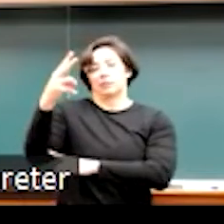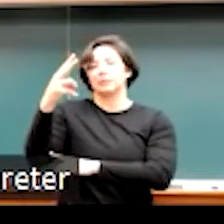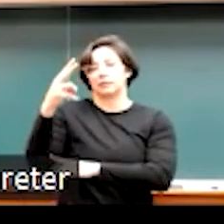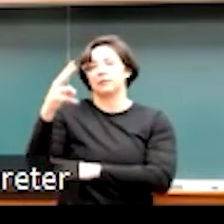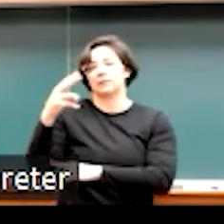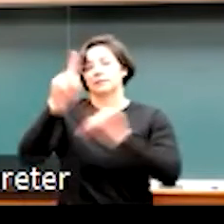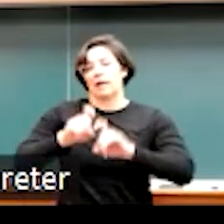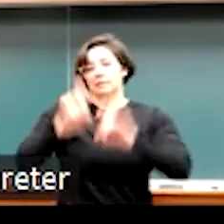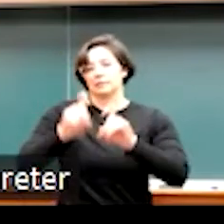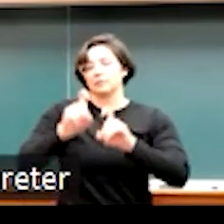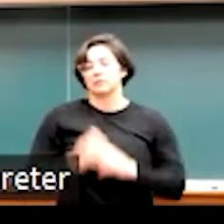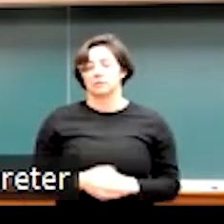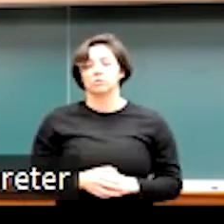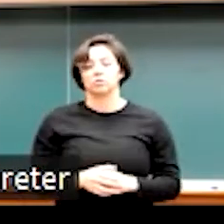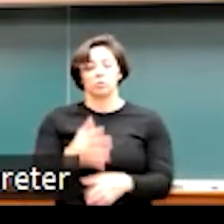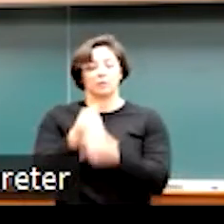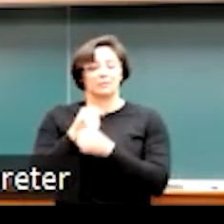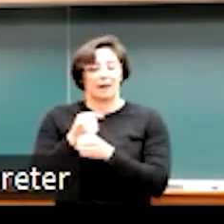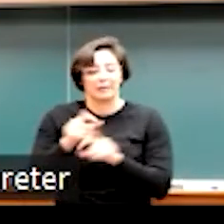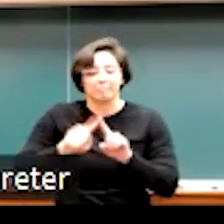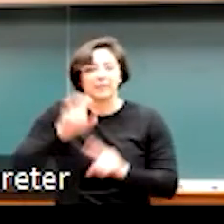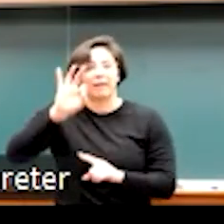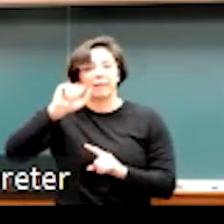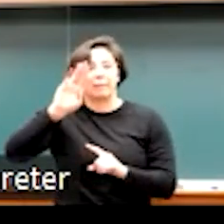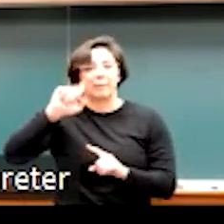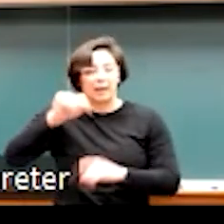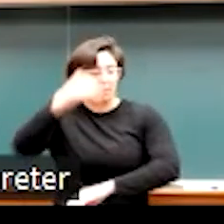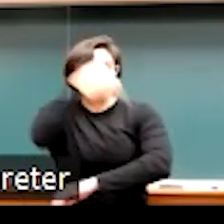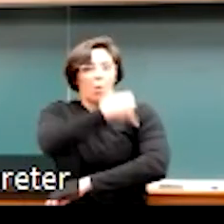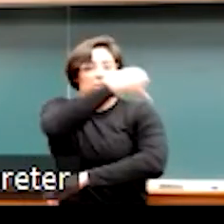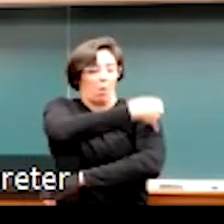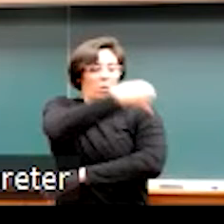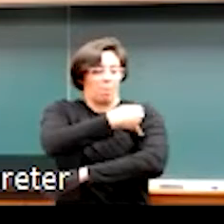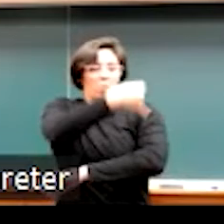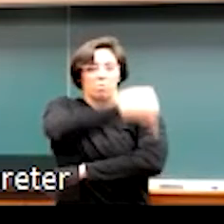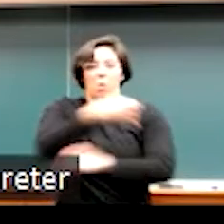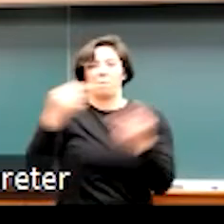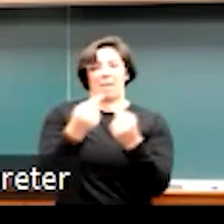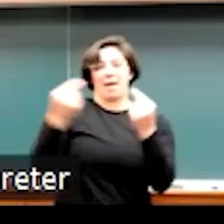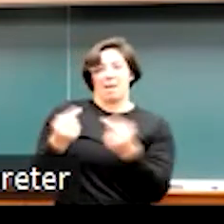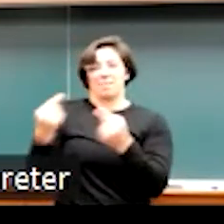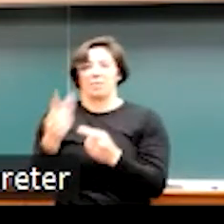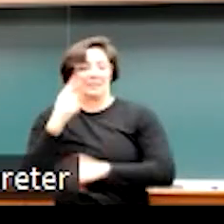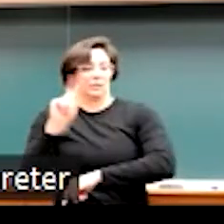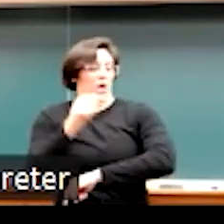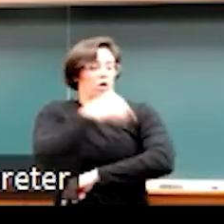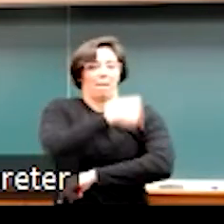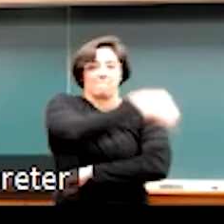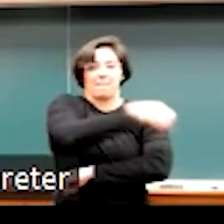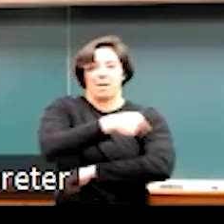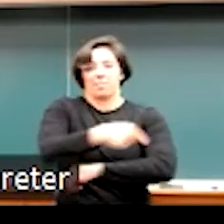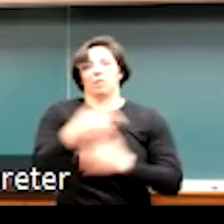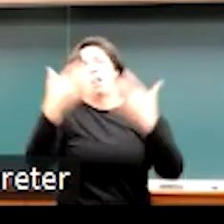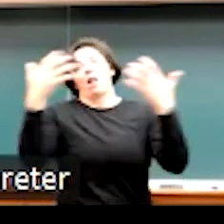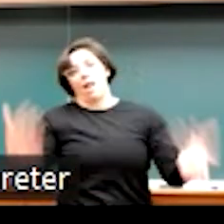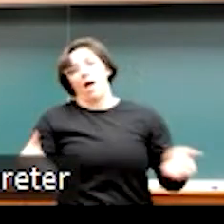hyperalgesia tests where you're taking von Frey filaments and poking each and every dot, getting pain ratings all over the place. But that would be